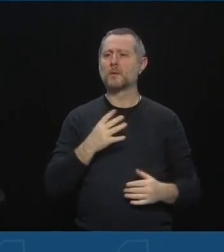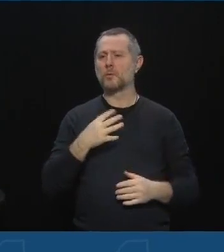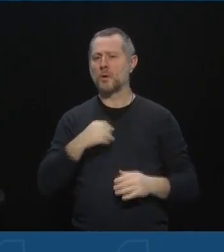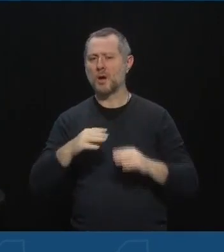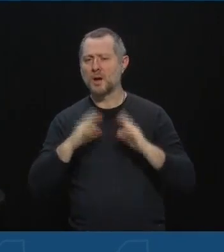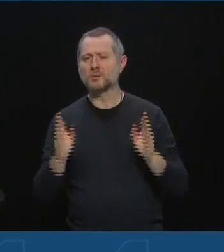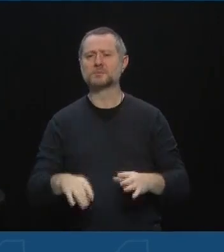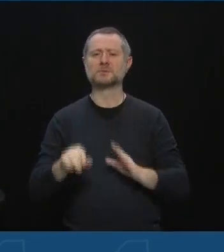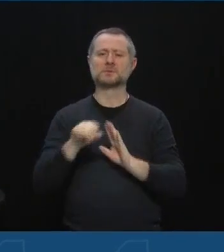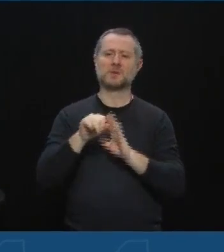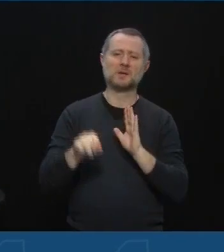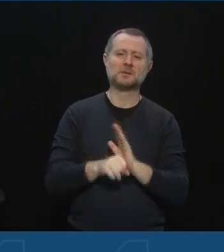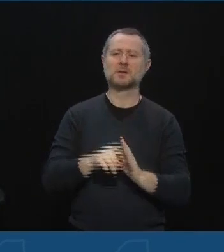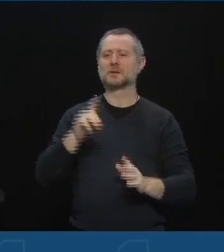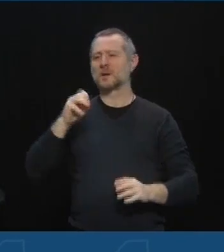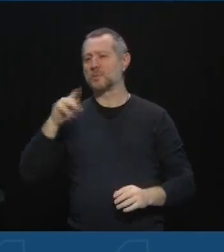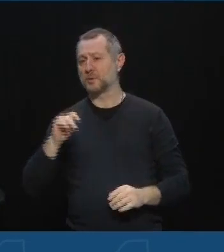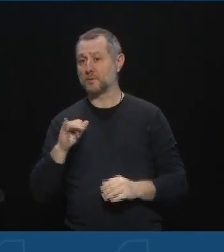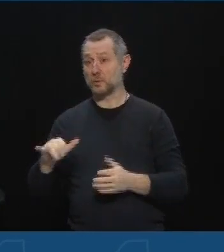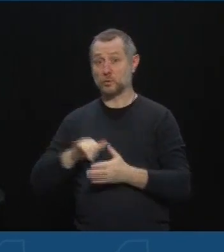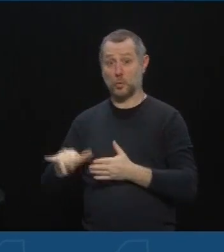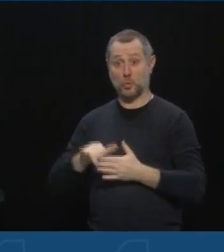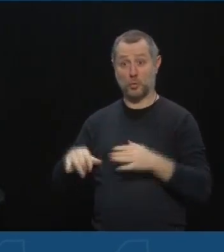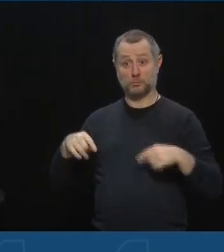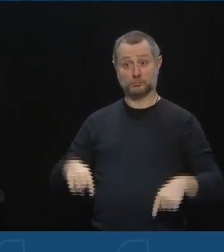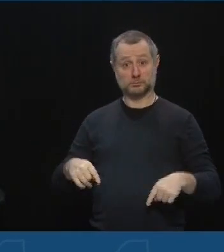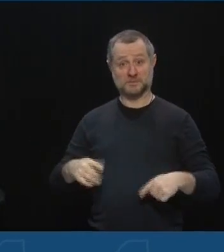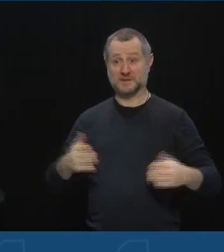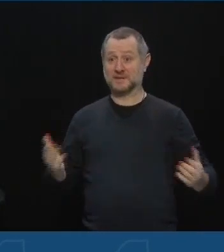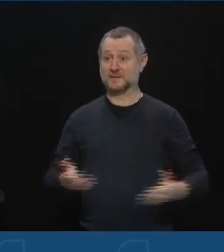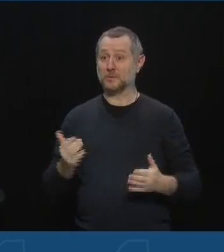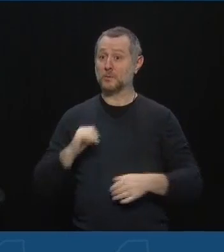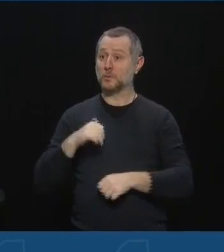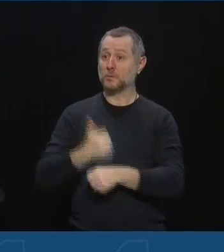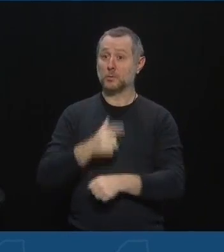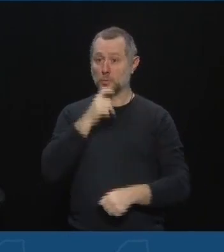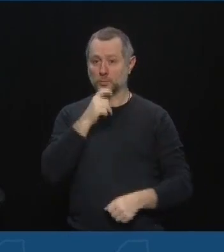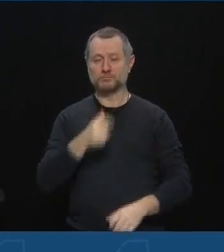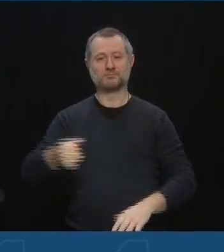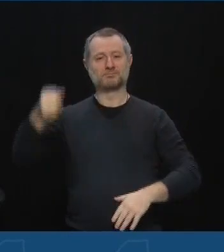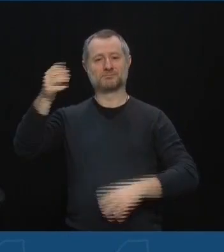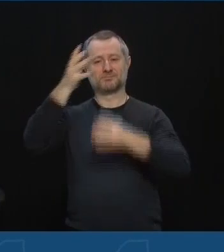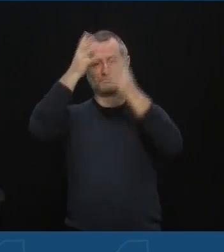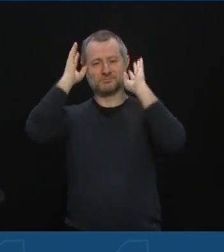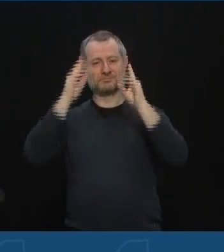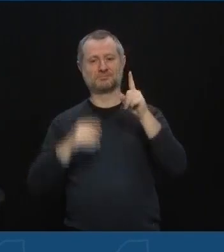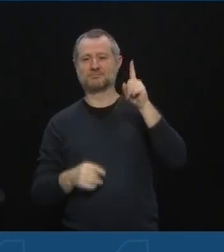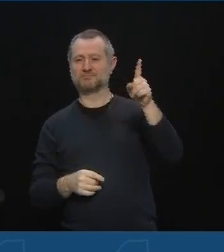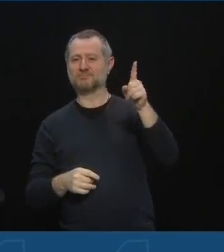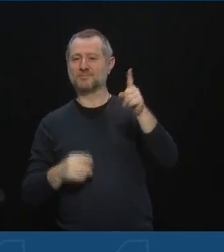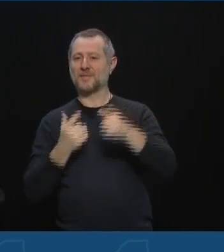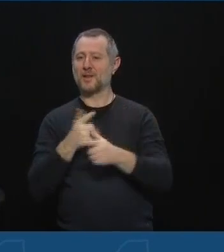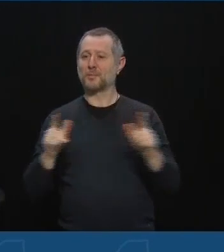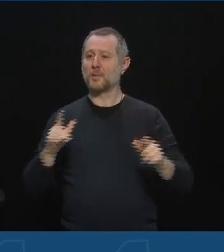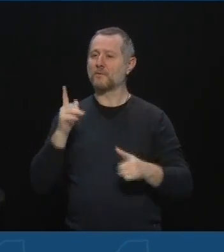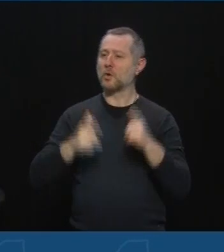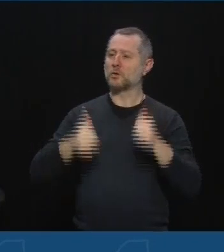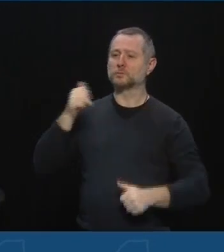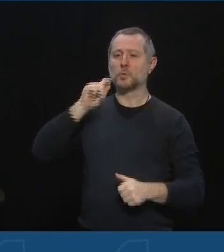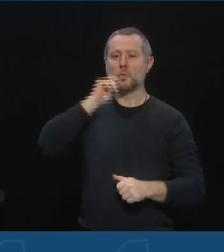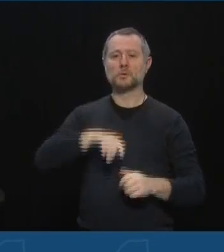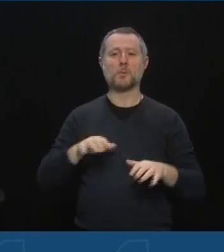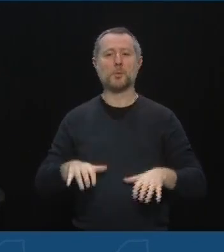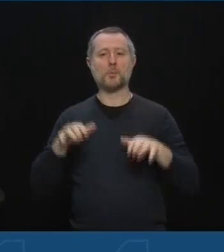to say this is the land of the Statue of Liberty and a place of the largest Ukrainian-American population in America, and